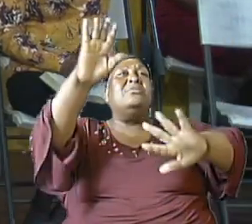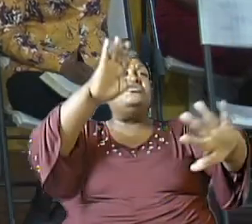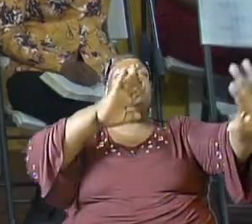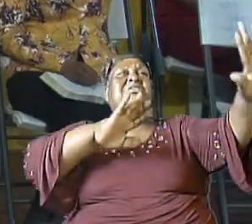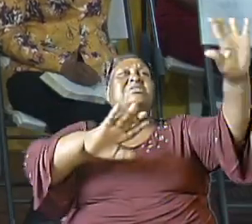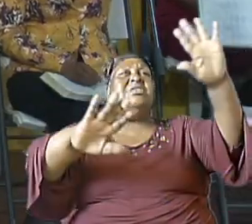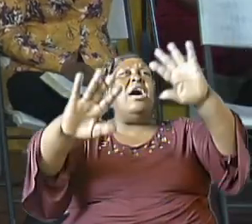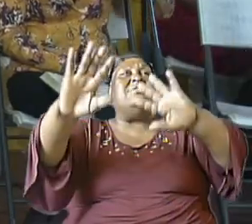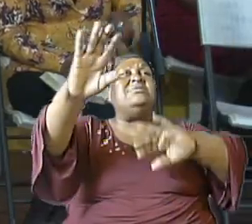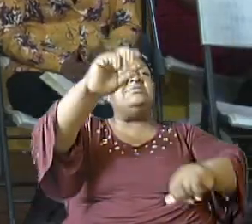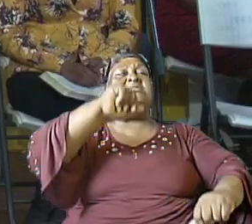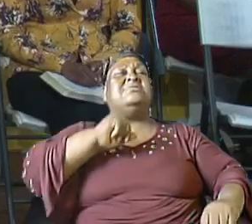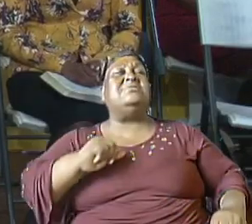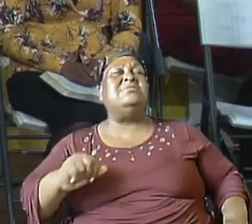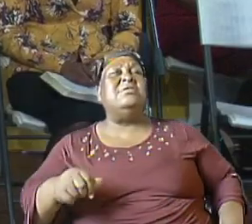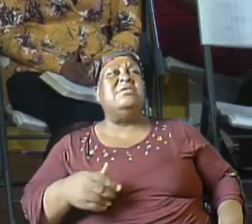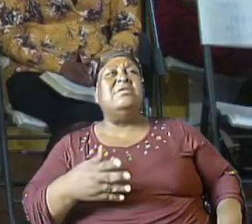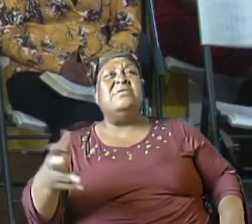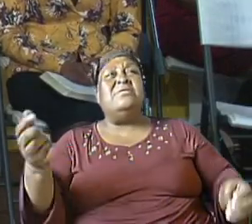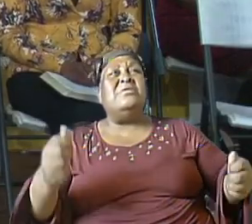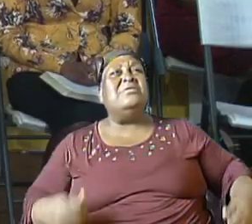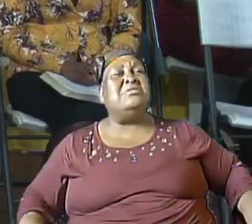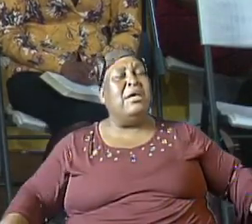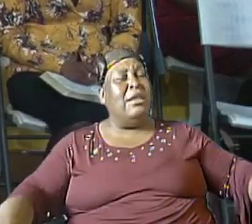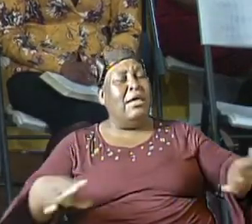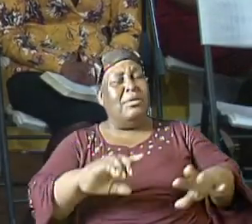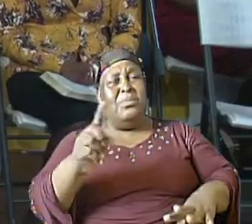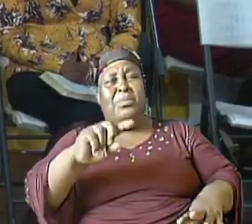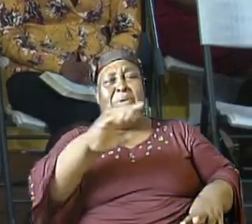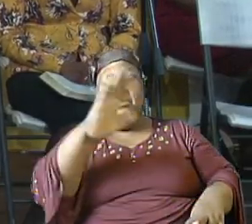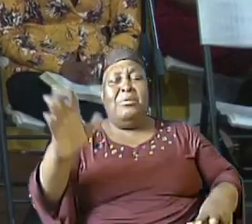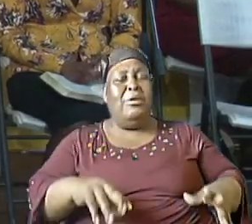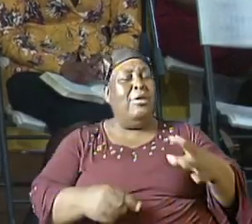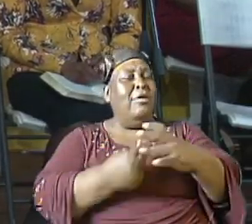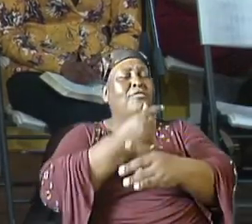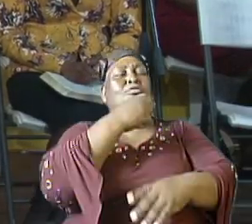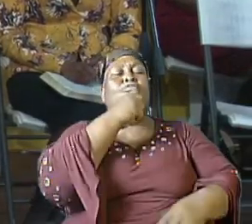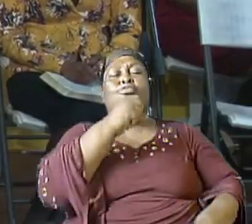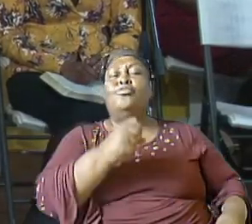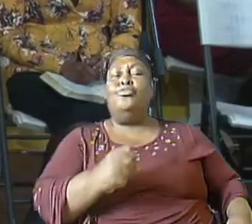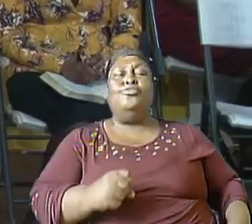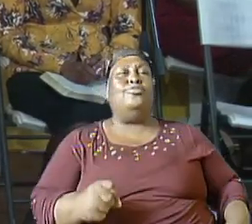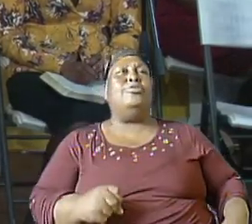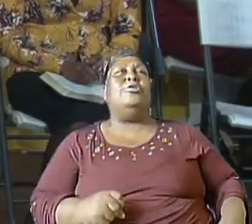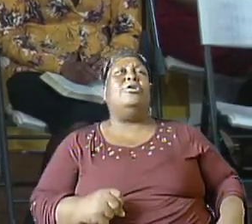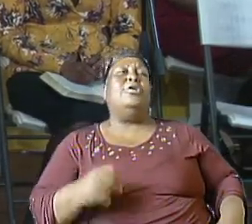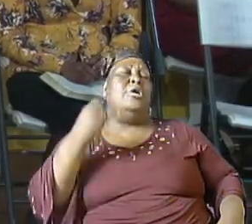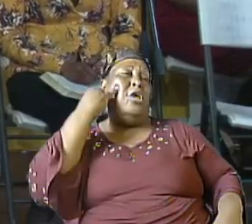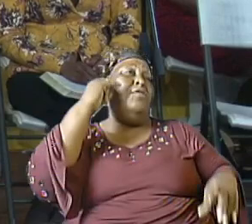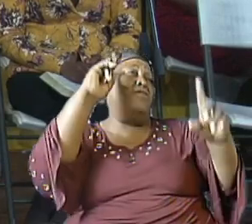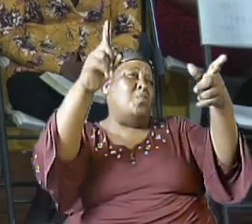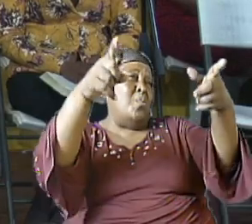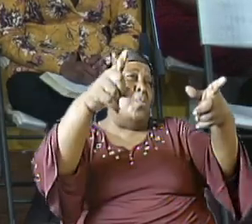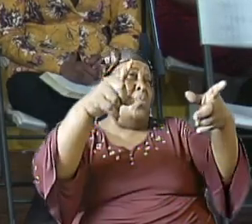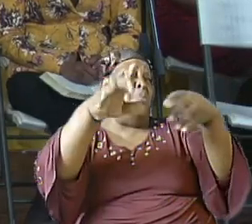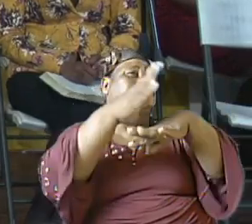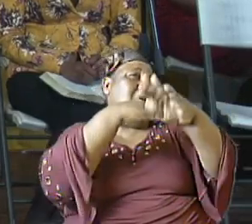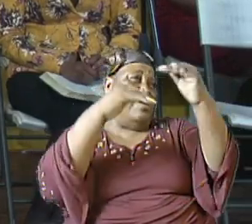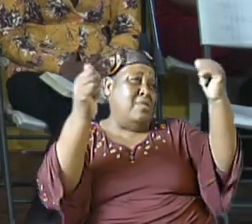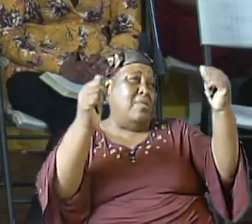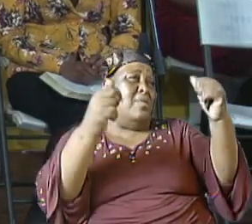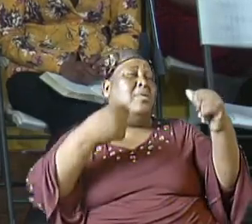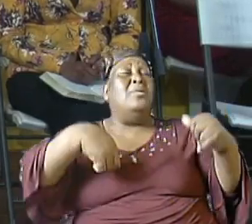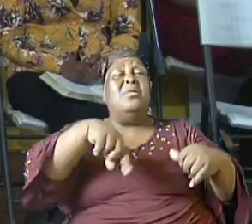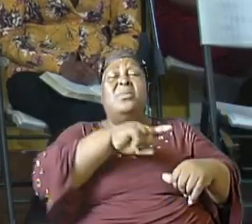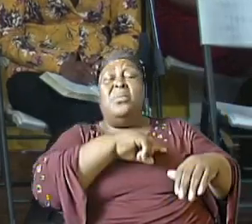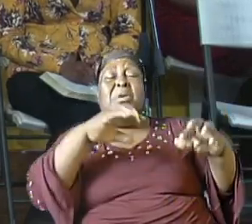Hallelujah. There is a land where we'll never grow old. And if we're going to get there, we